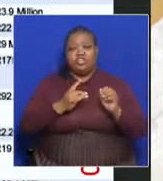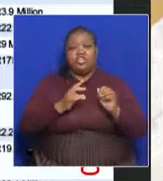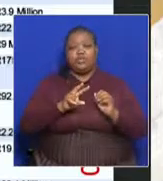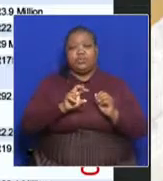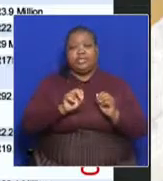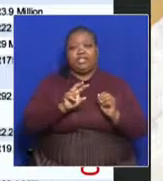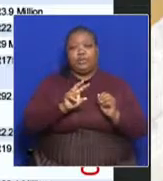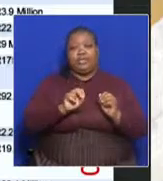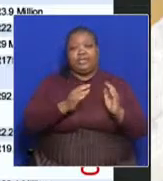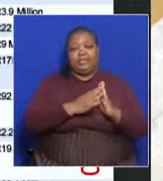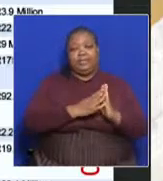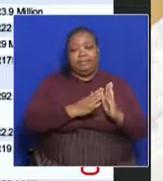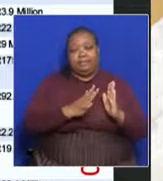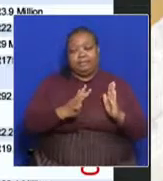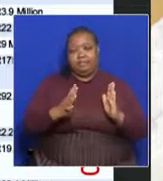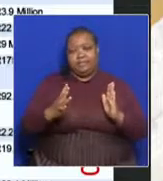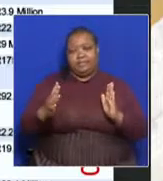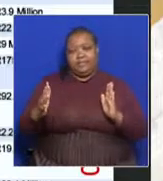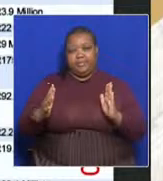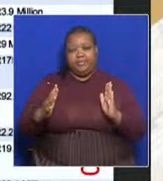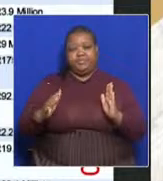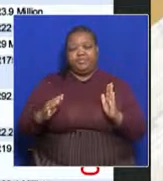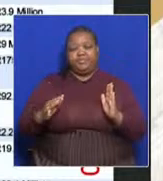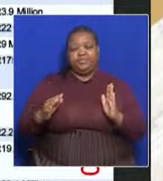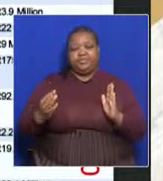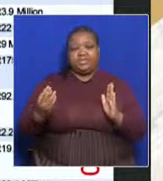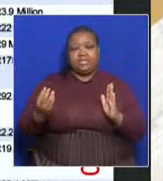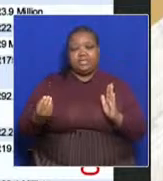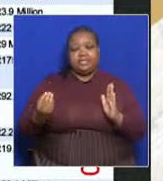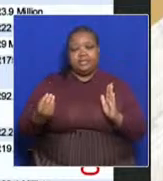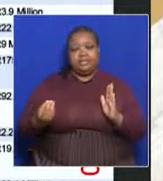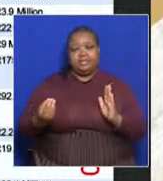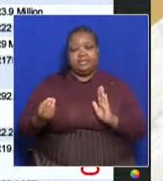up until item number 6,